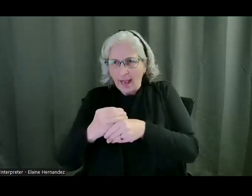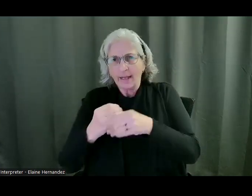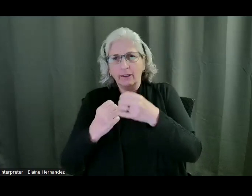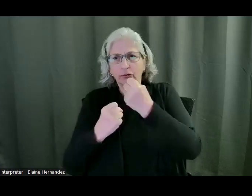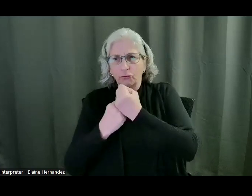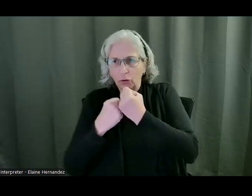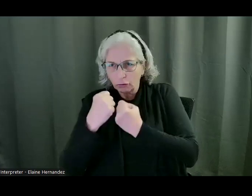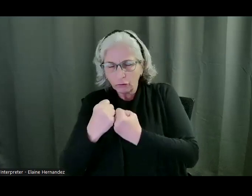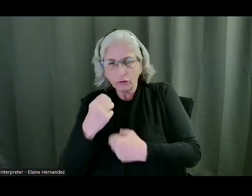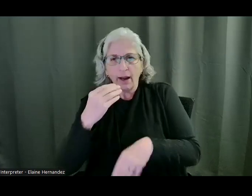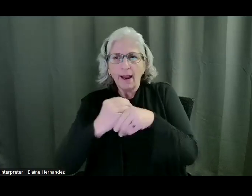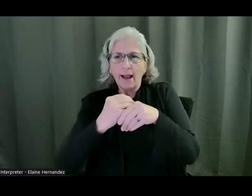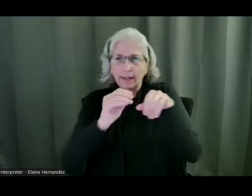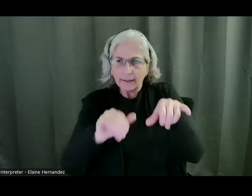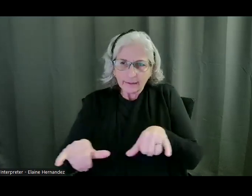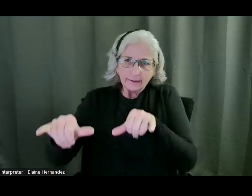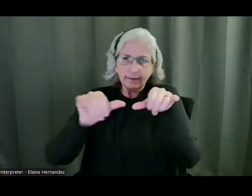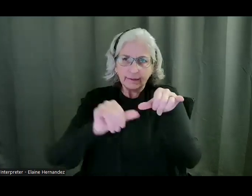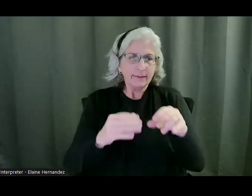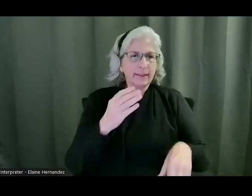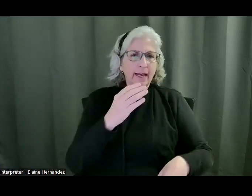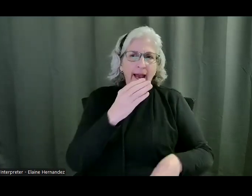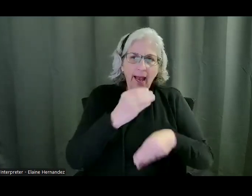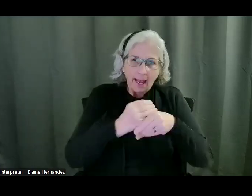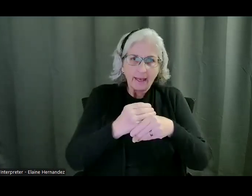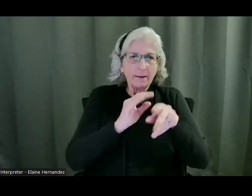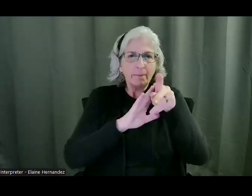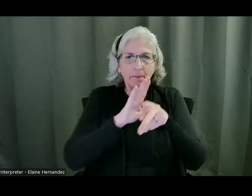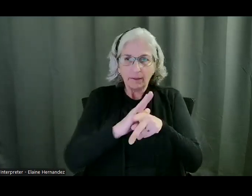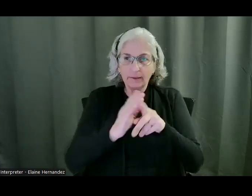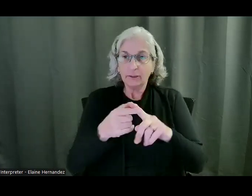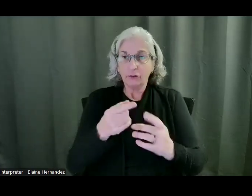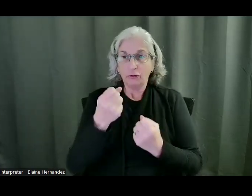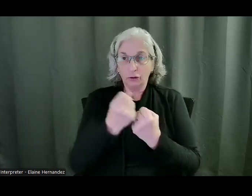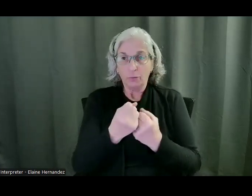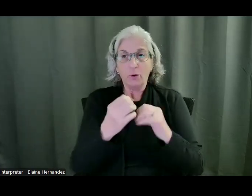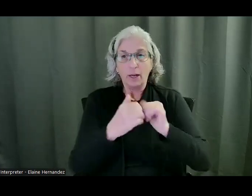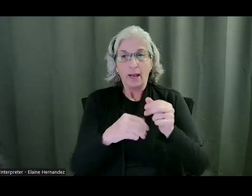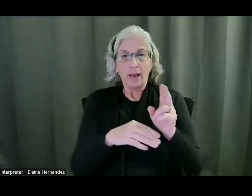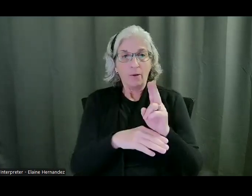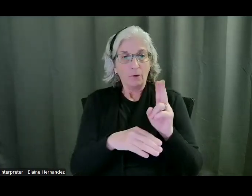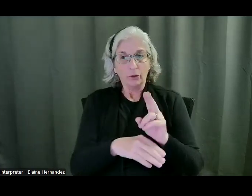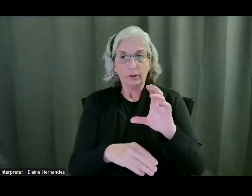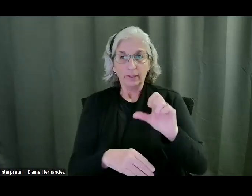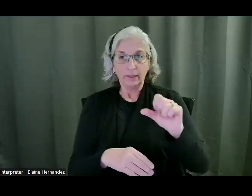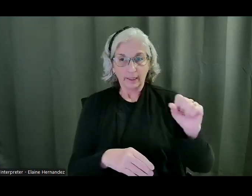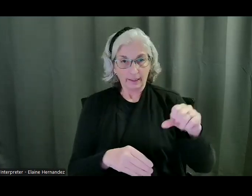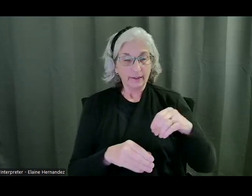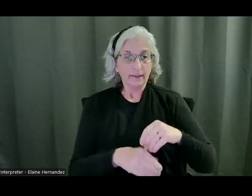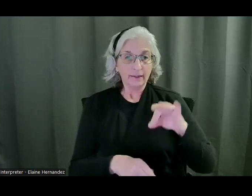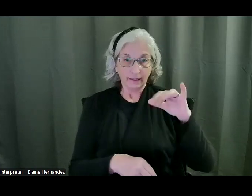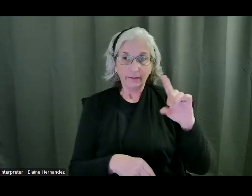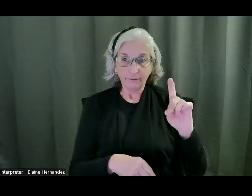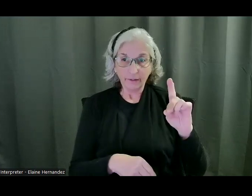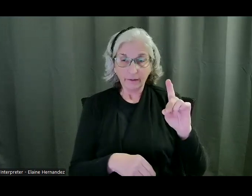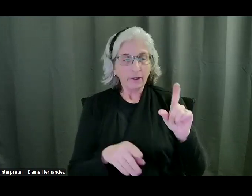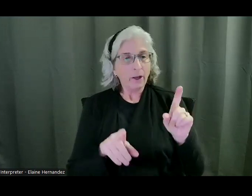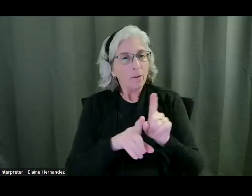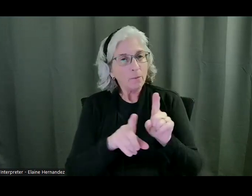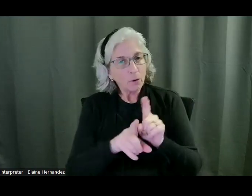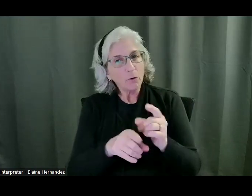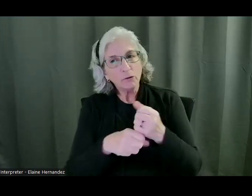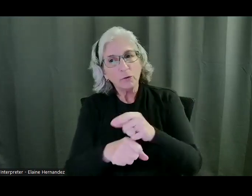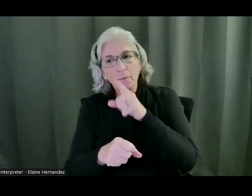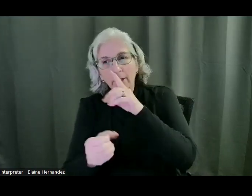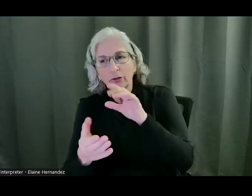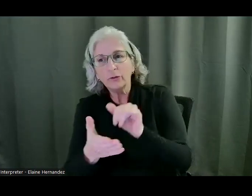consistency and that policy to really support how we're using it in the field, but also be able to maintain the value and the flexibility